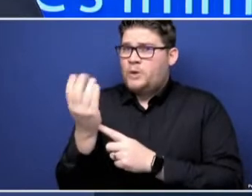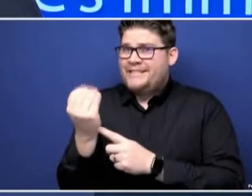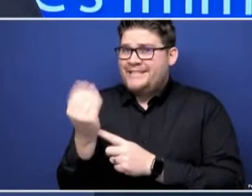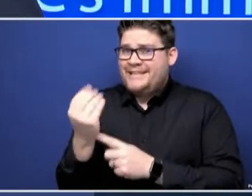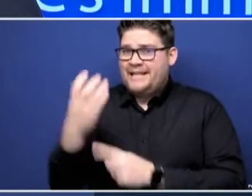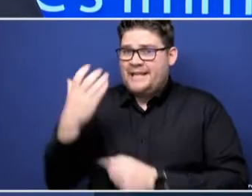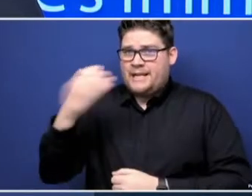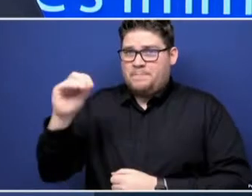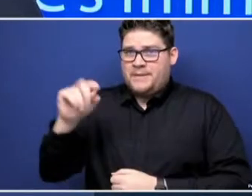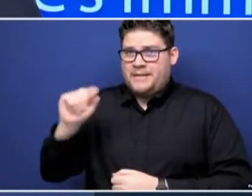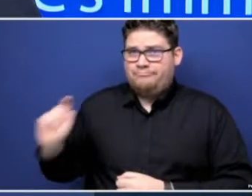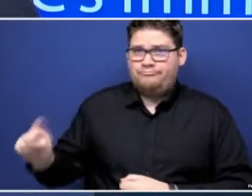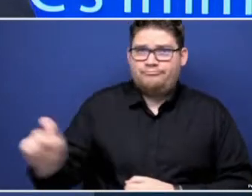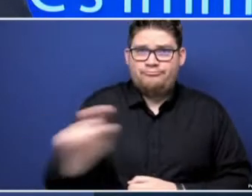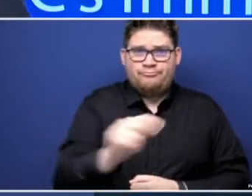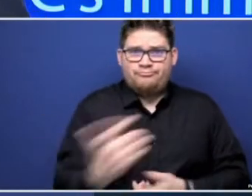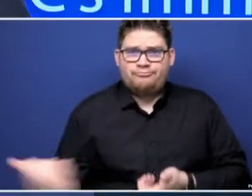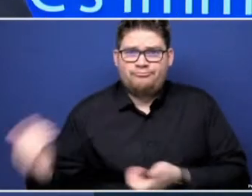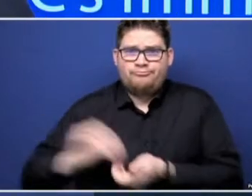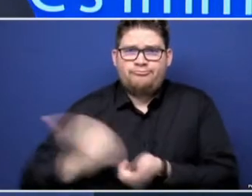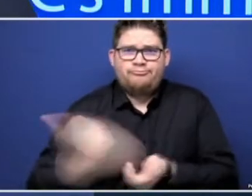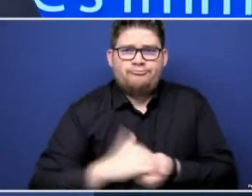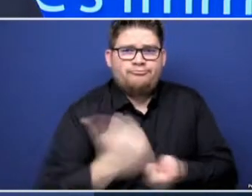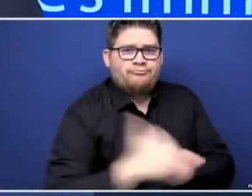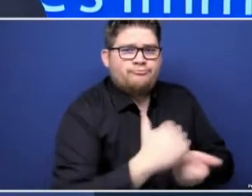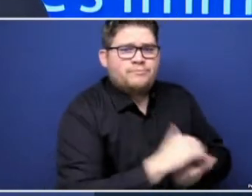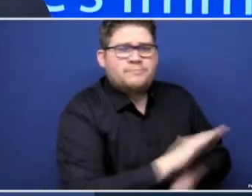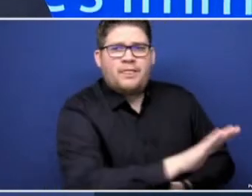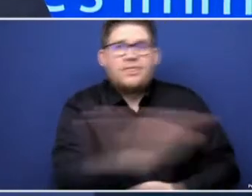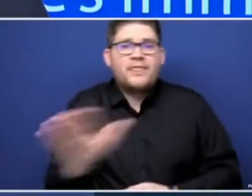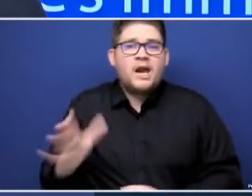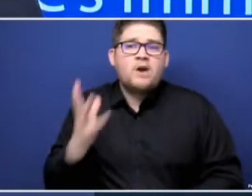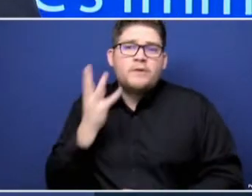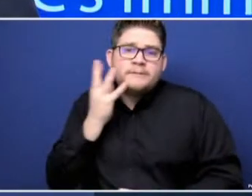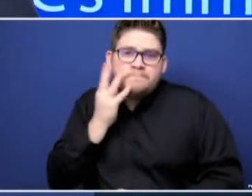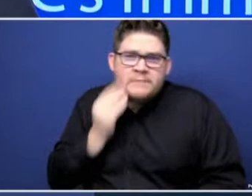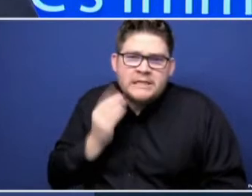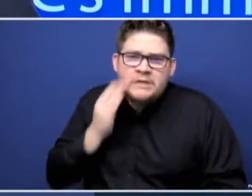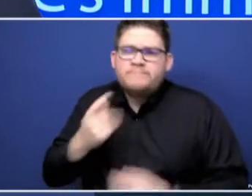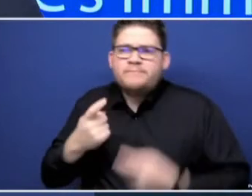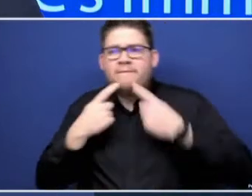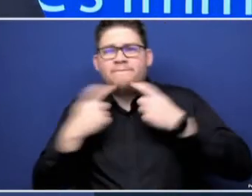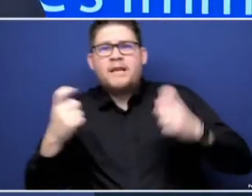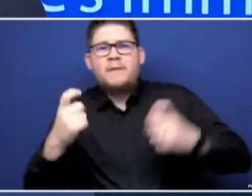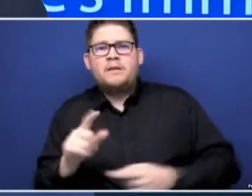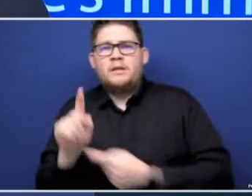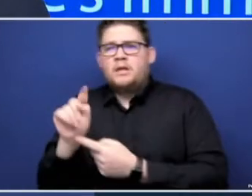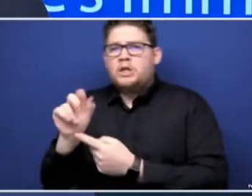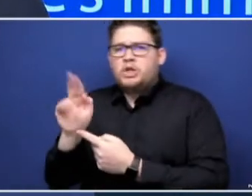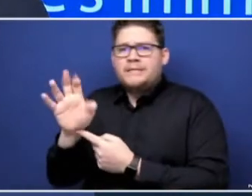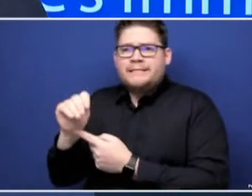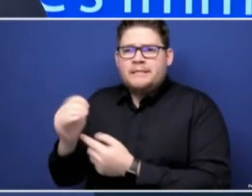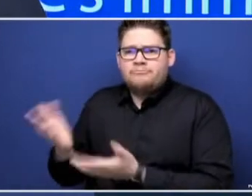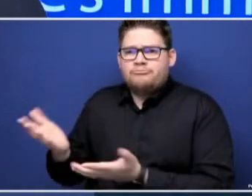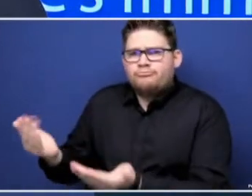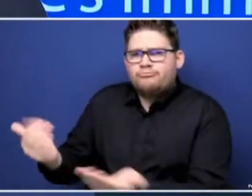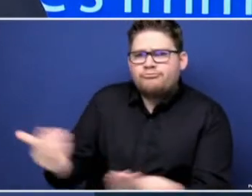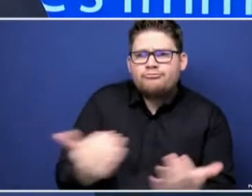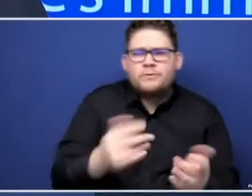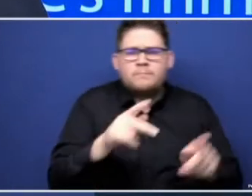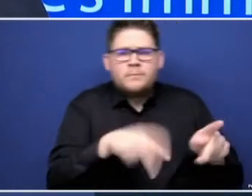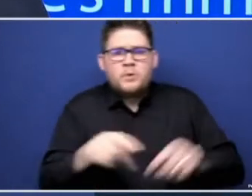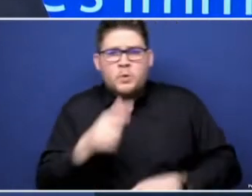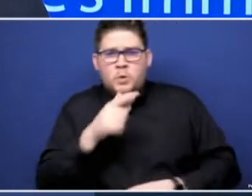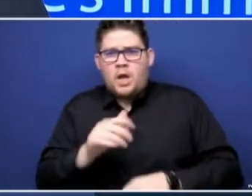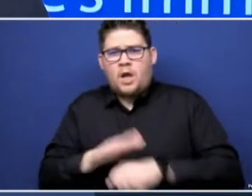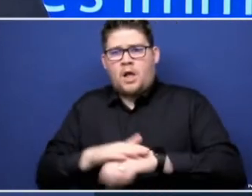had months and months and months of no cases, no evidence of COVID-19 whatsoever. But in recent weeks, we've seen an